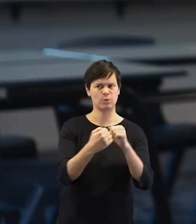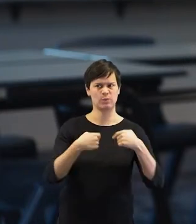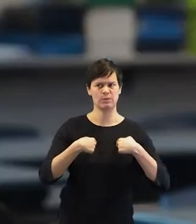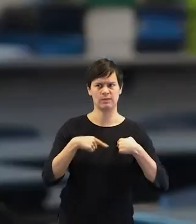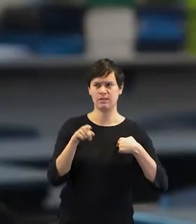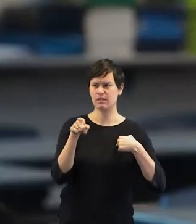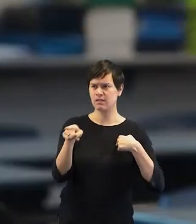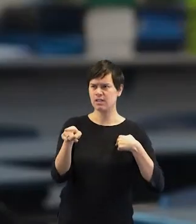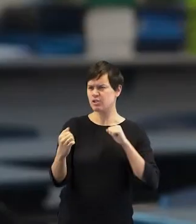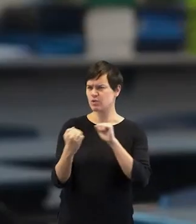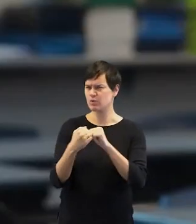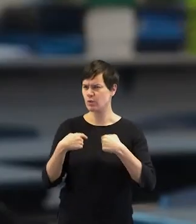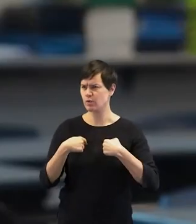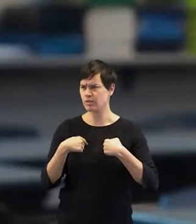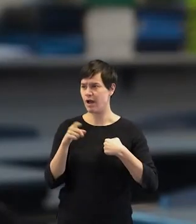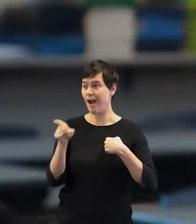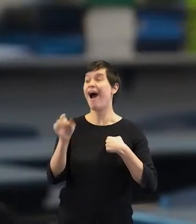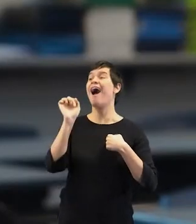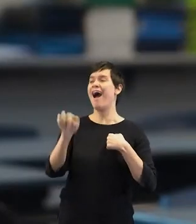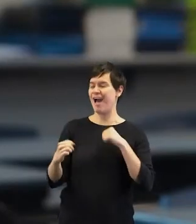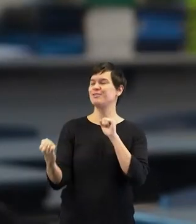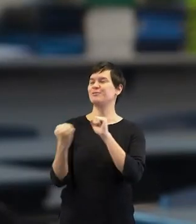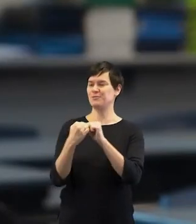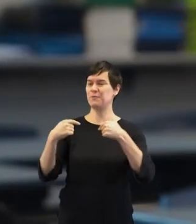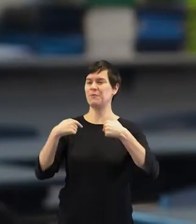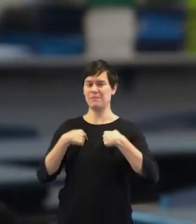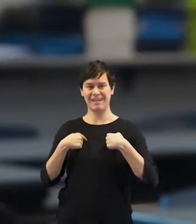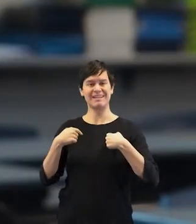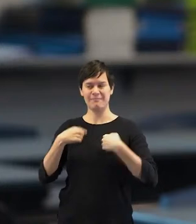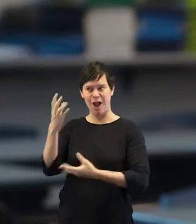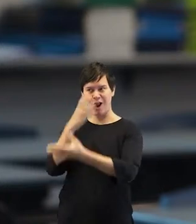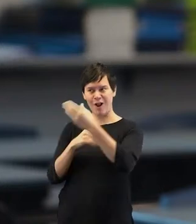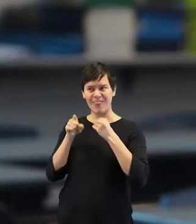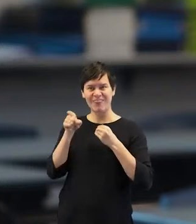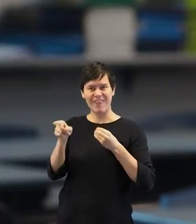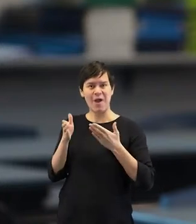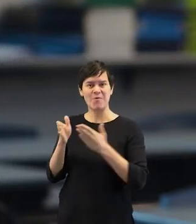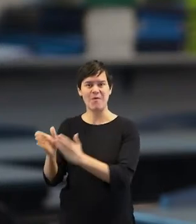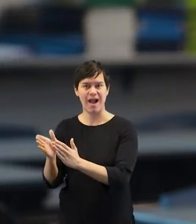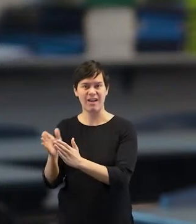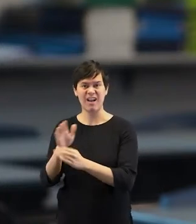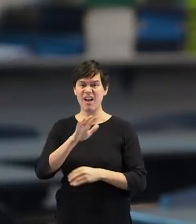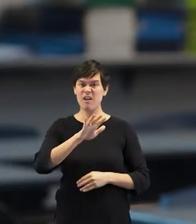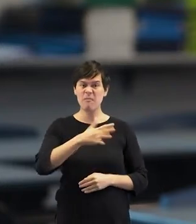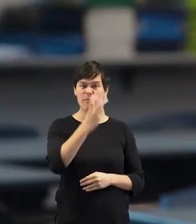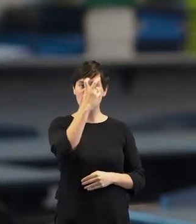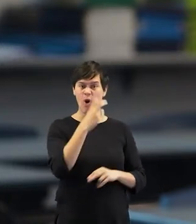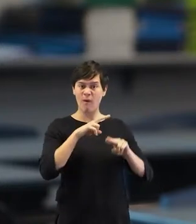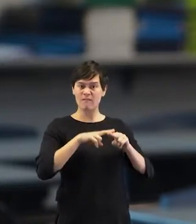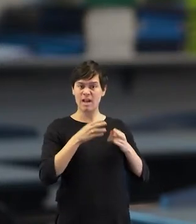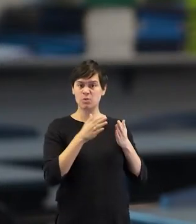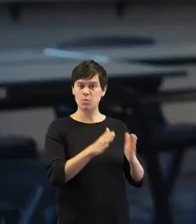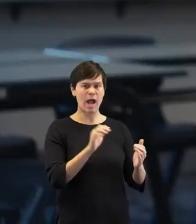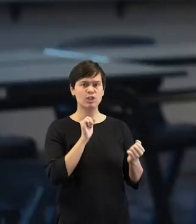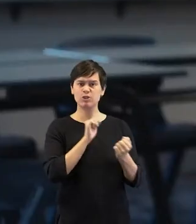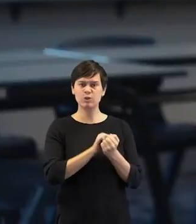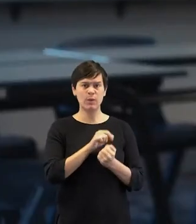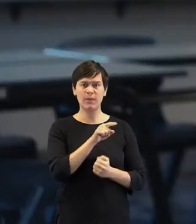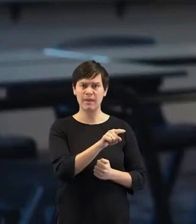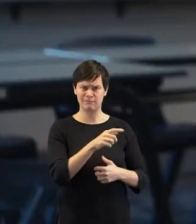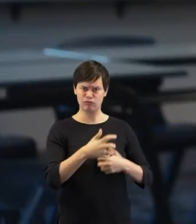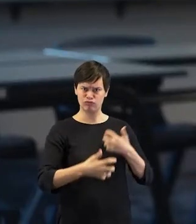others can't, whereas normally they would struggle in a normal maths environment. So it gives different students different options